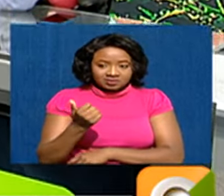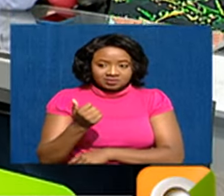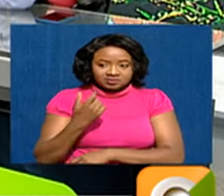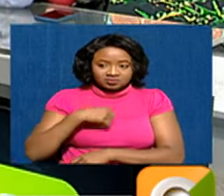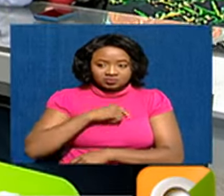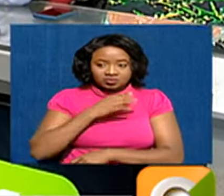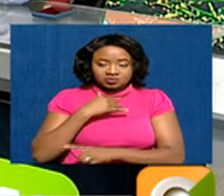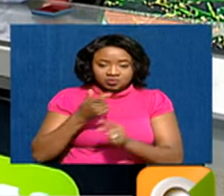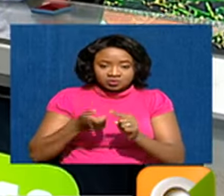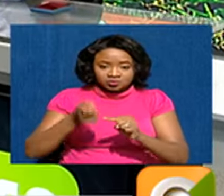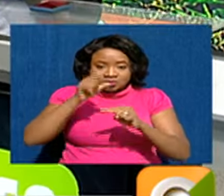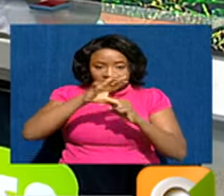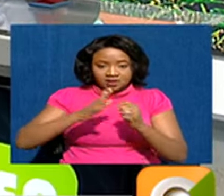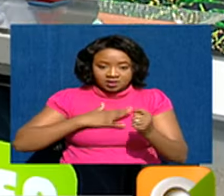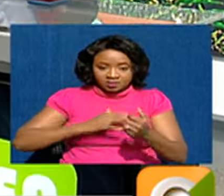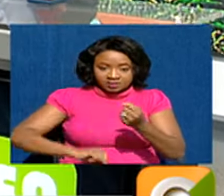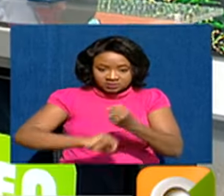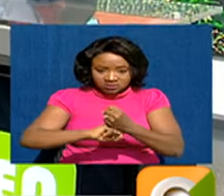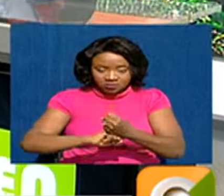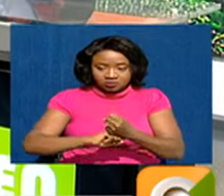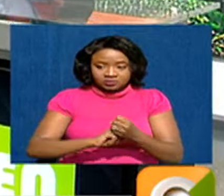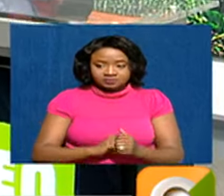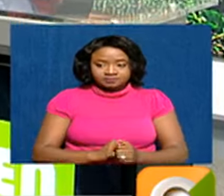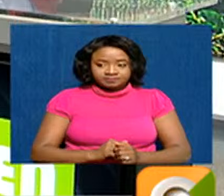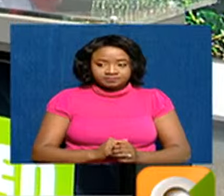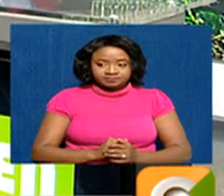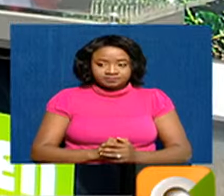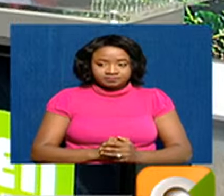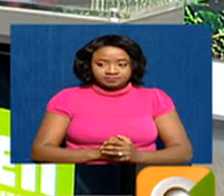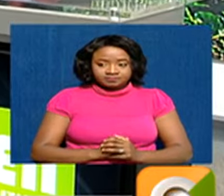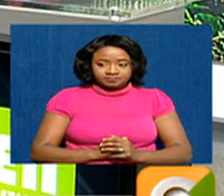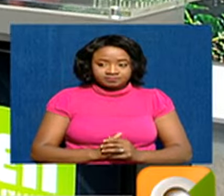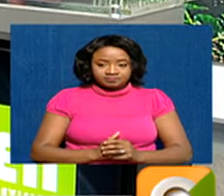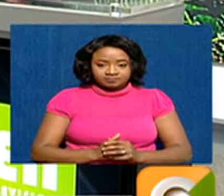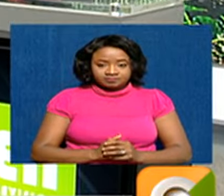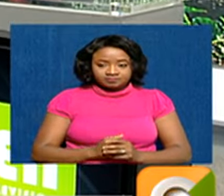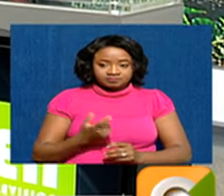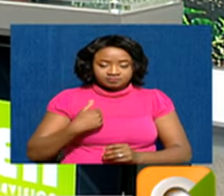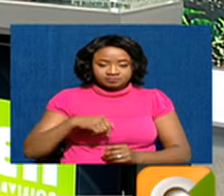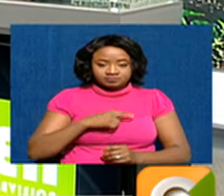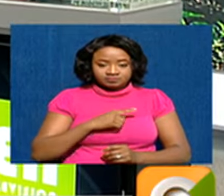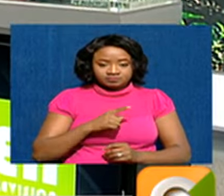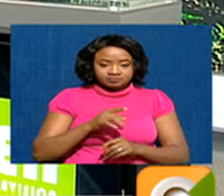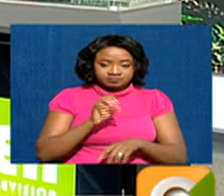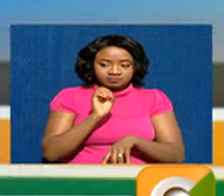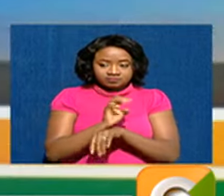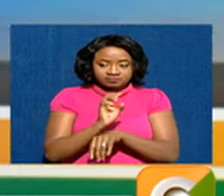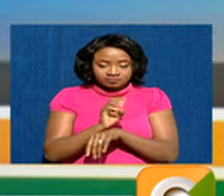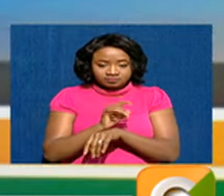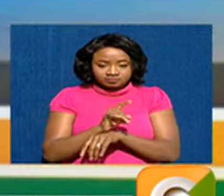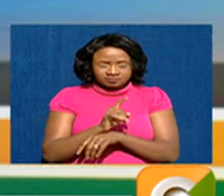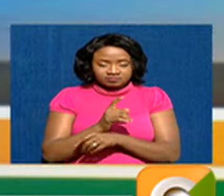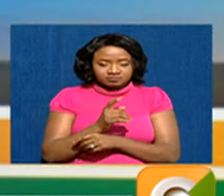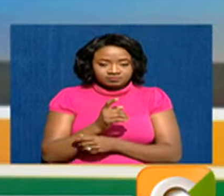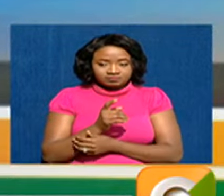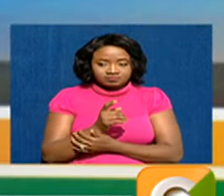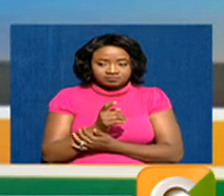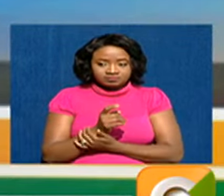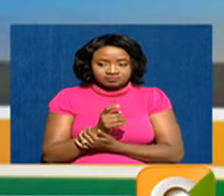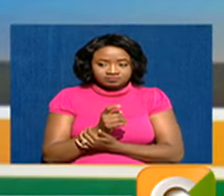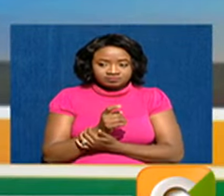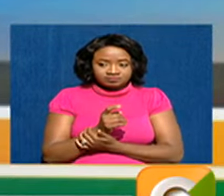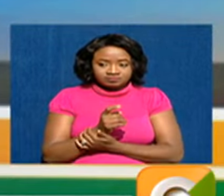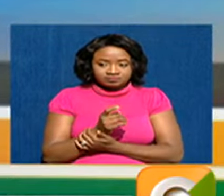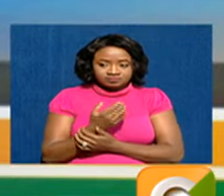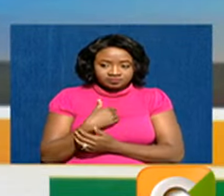to increase that support for the average farmer. So therefore, we devised a new model called e-voucher, this